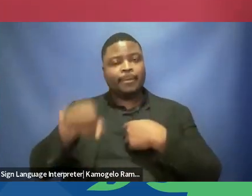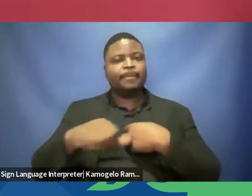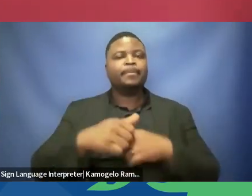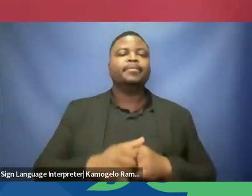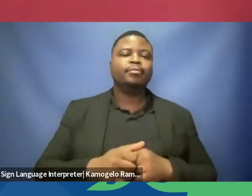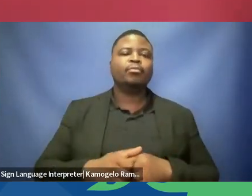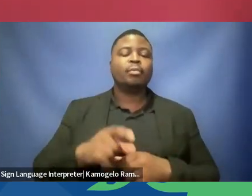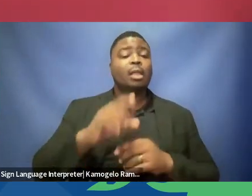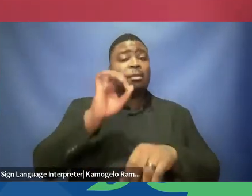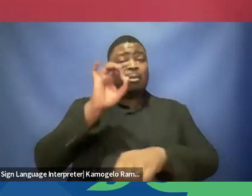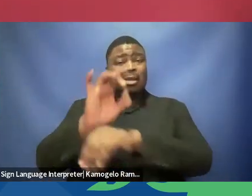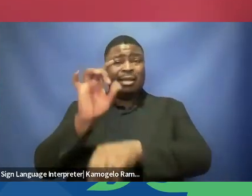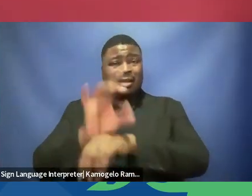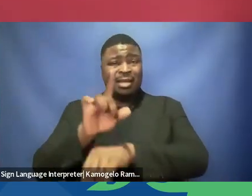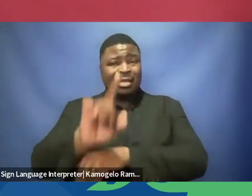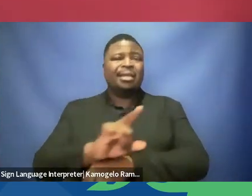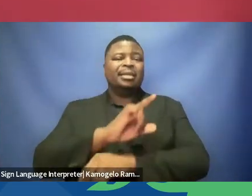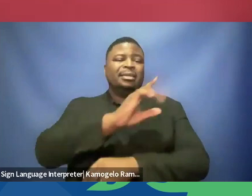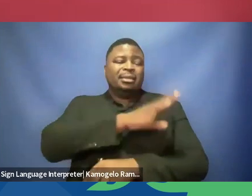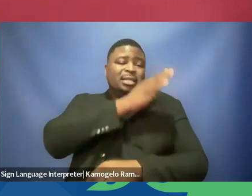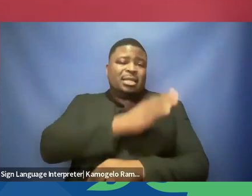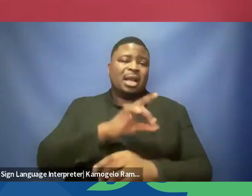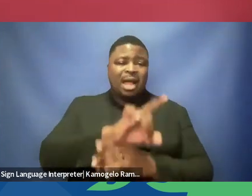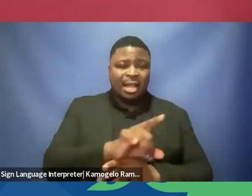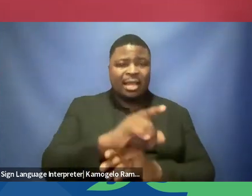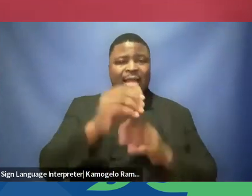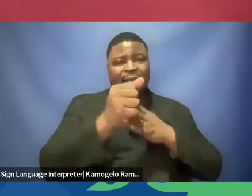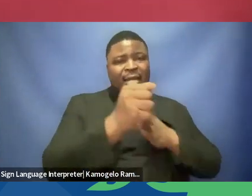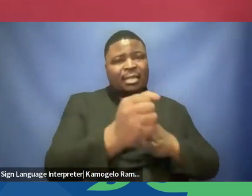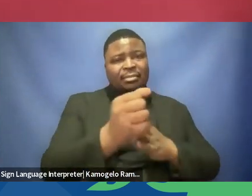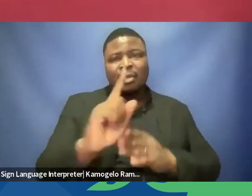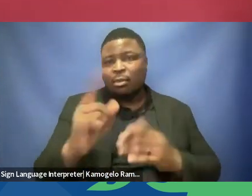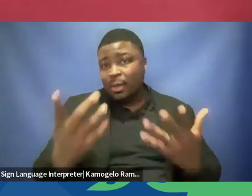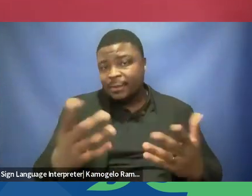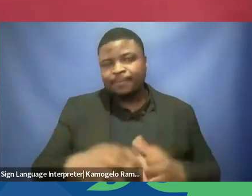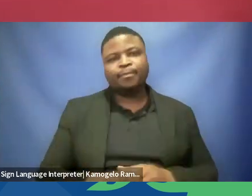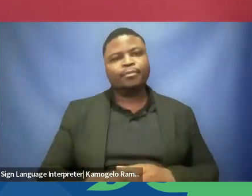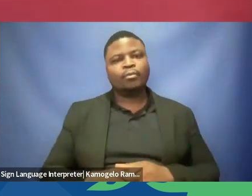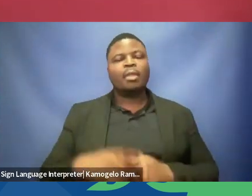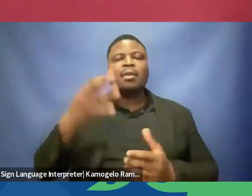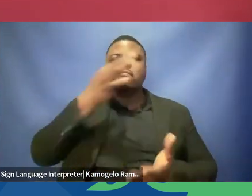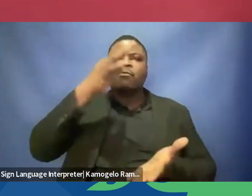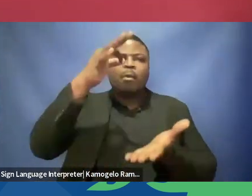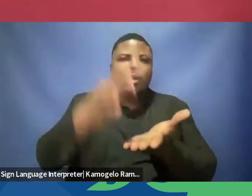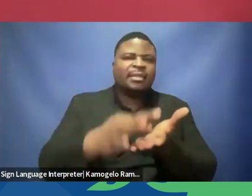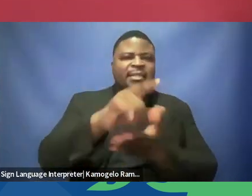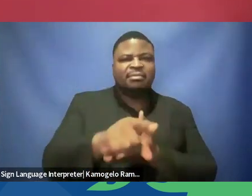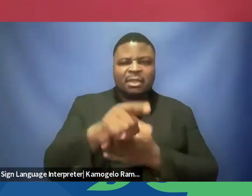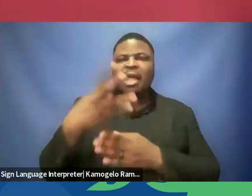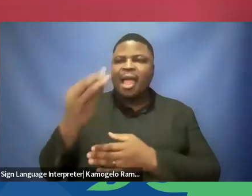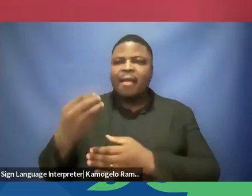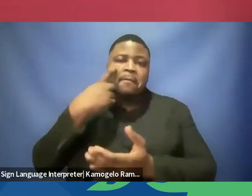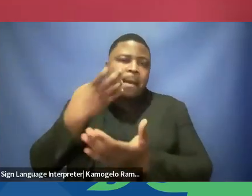are. And these really are a set of recommendations that are evidence-based